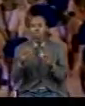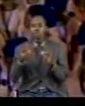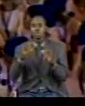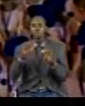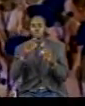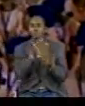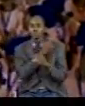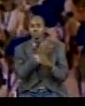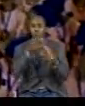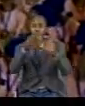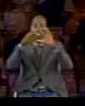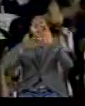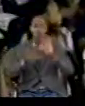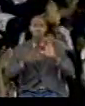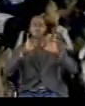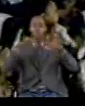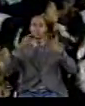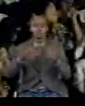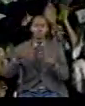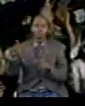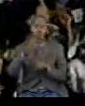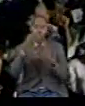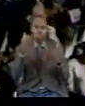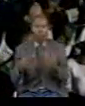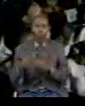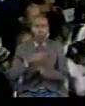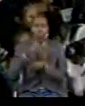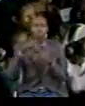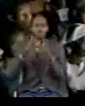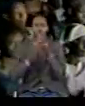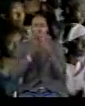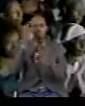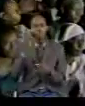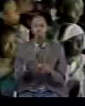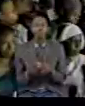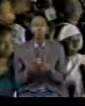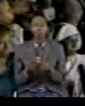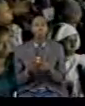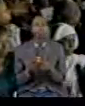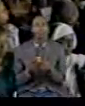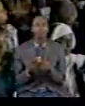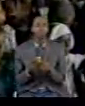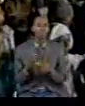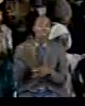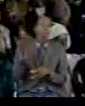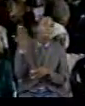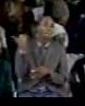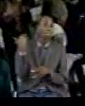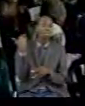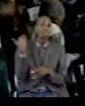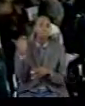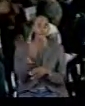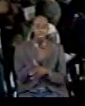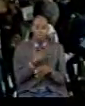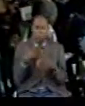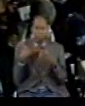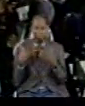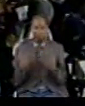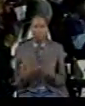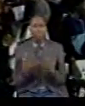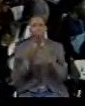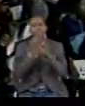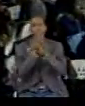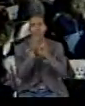today in Jesus' name. Past and present redemption. Now